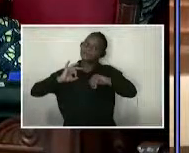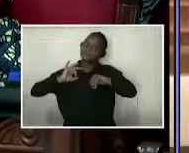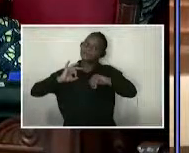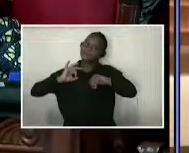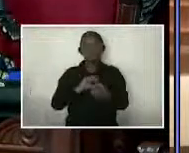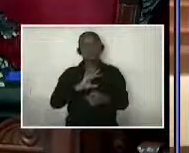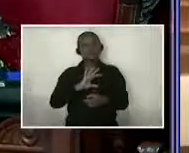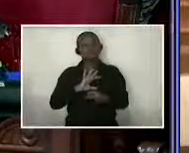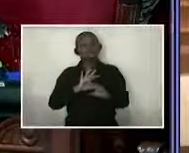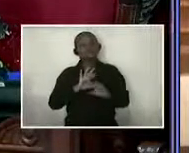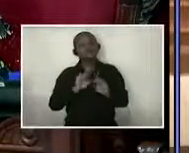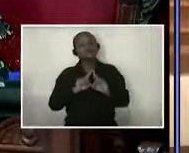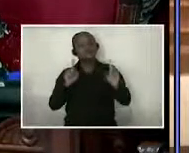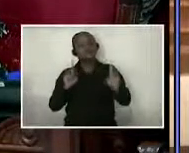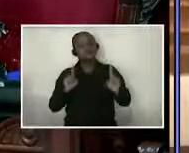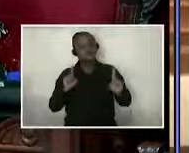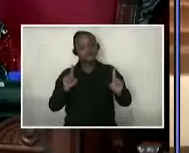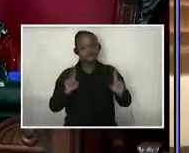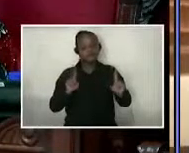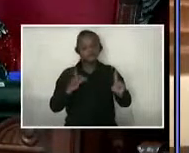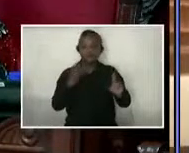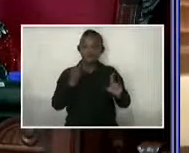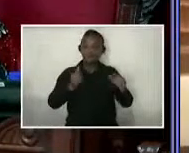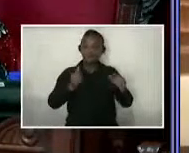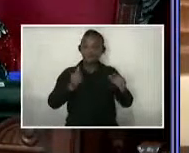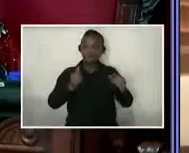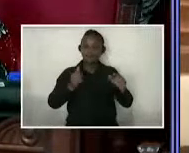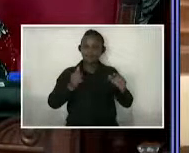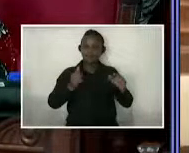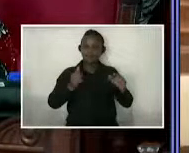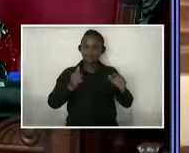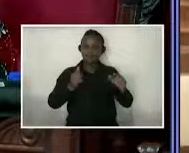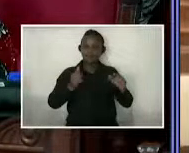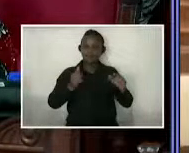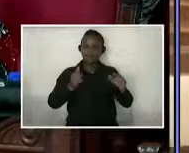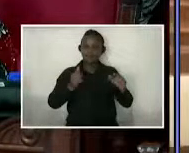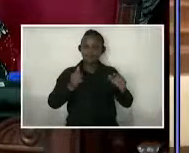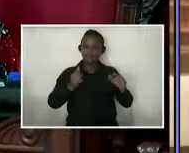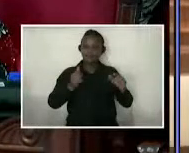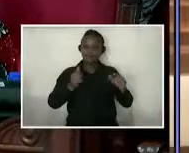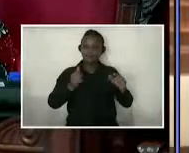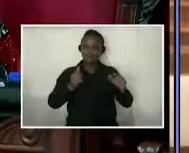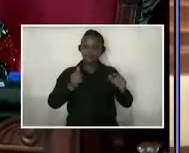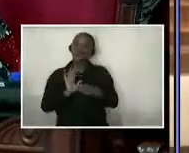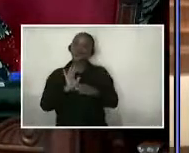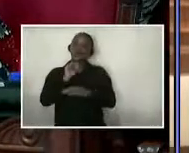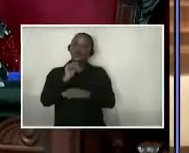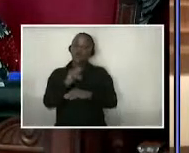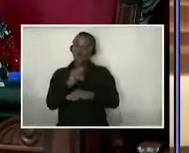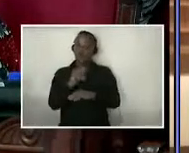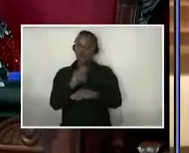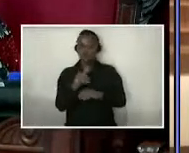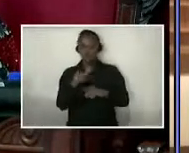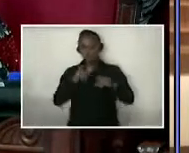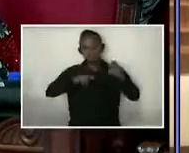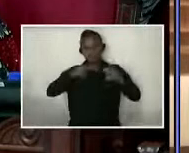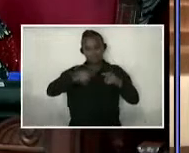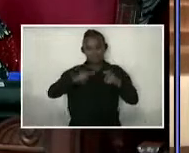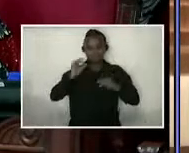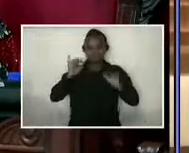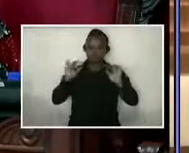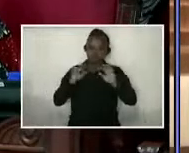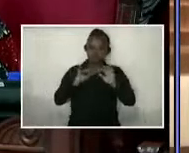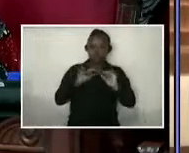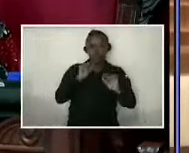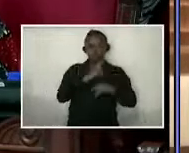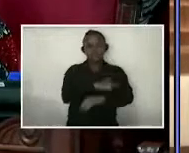the council. Talk about subverting democracy, Honorable Speaker. The overconcentration of power in the mayor's office, when combined with the